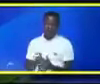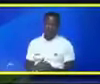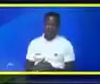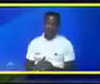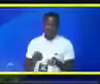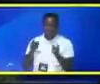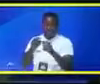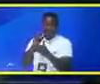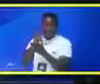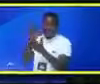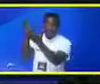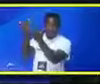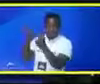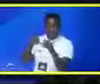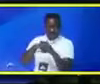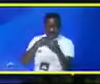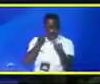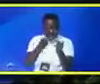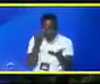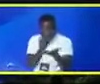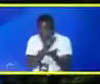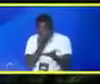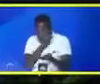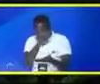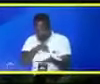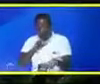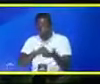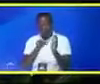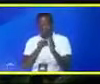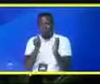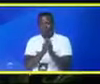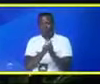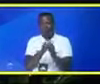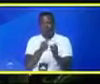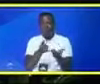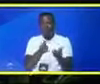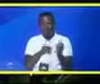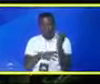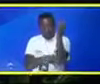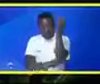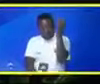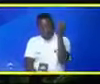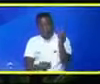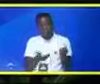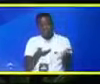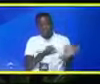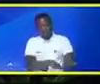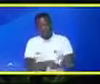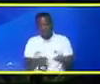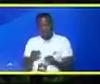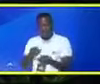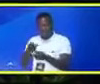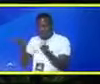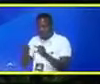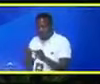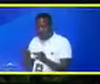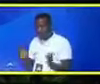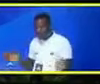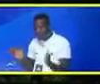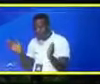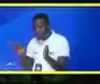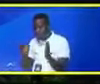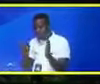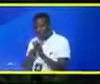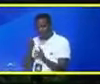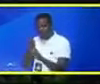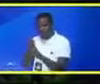light comes in the area of finances, then lack and want dies. When light comes in the area of influence, then you stop